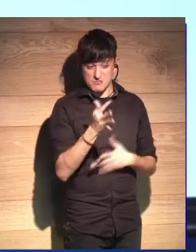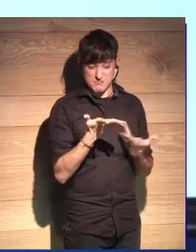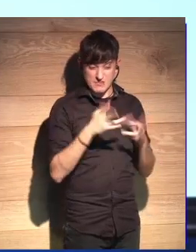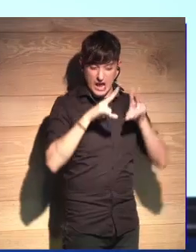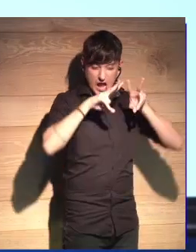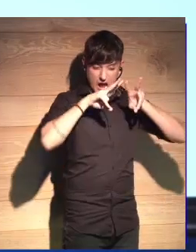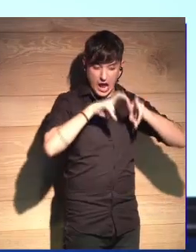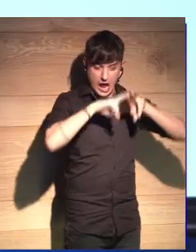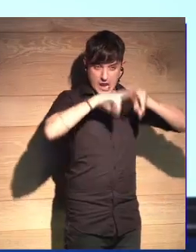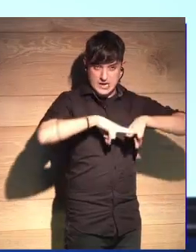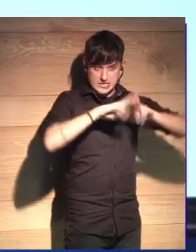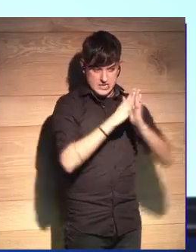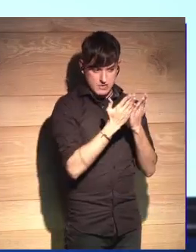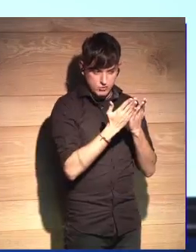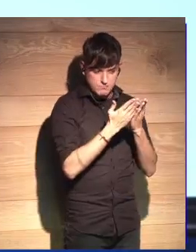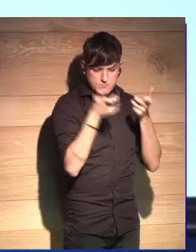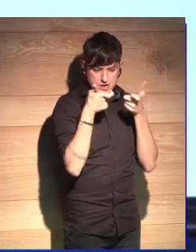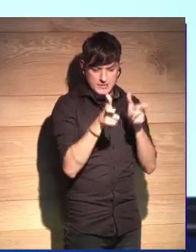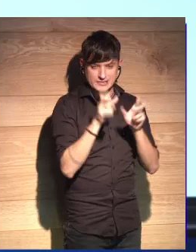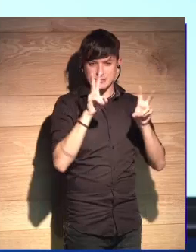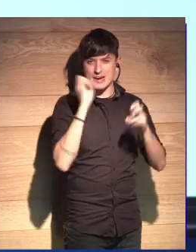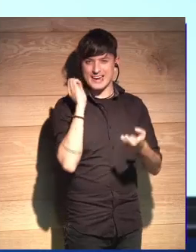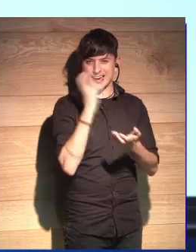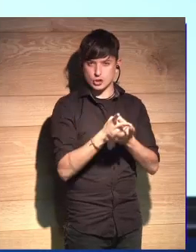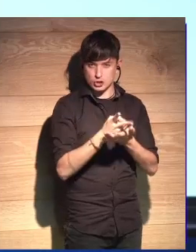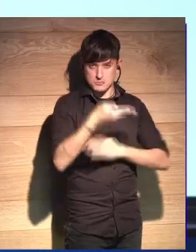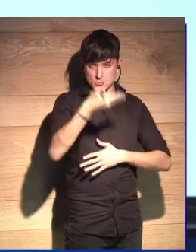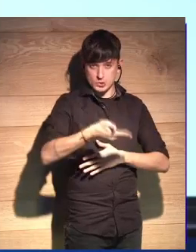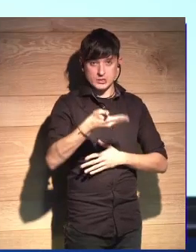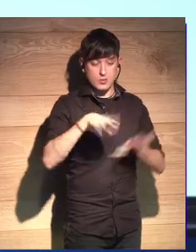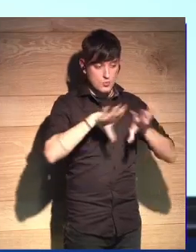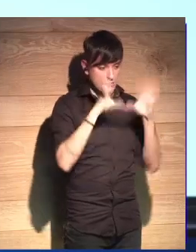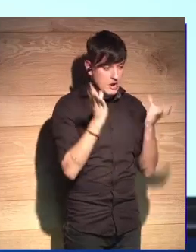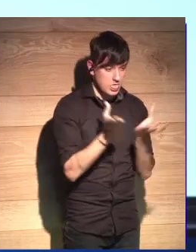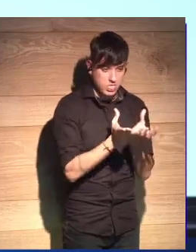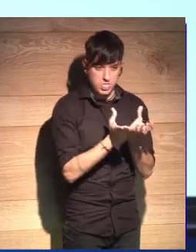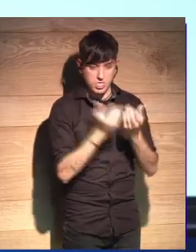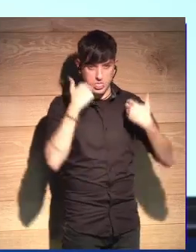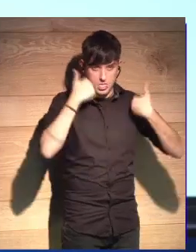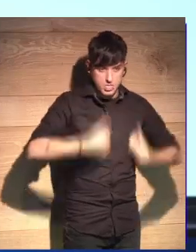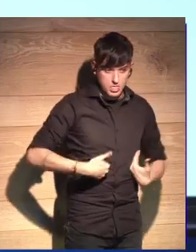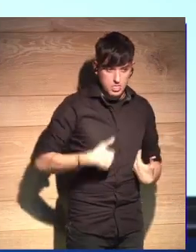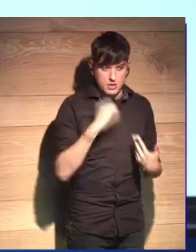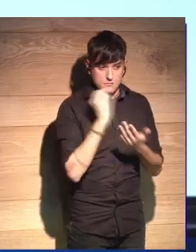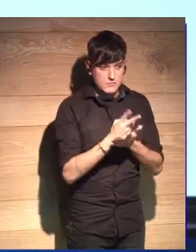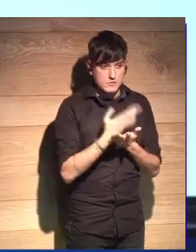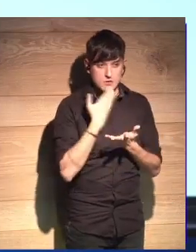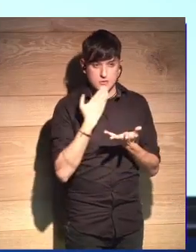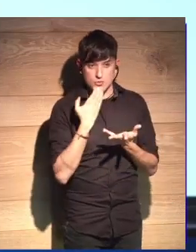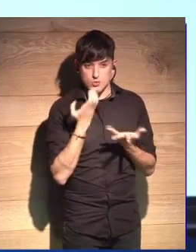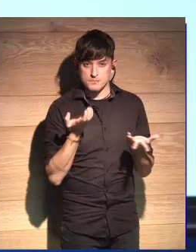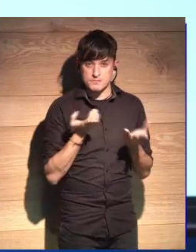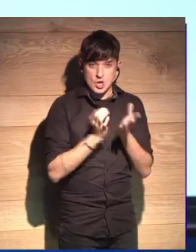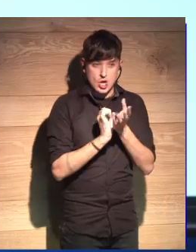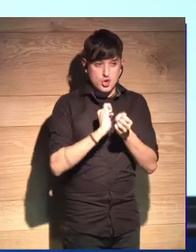he devotes a great deal of his book to the main challenges, the great challenges that the humankind is facing. Since